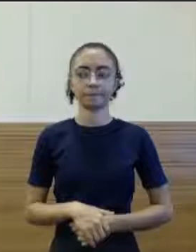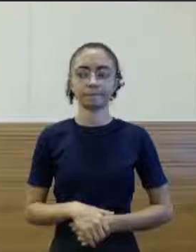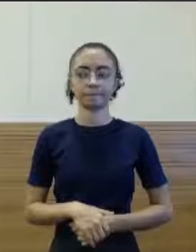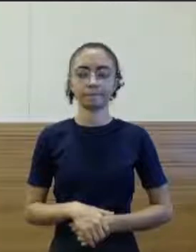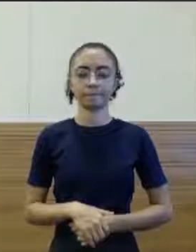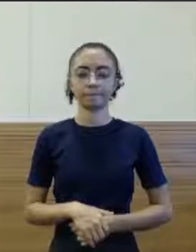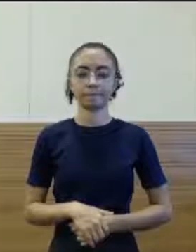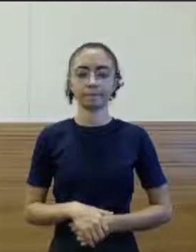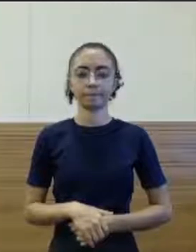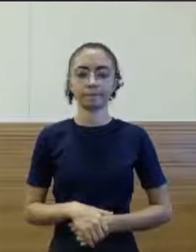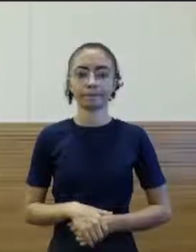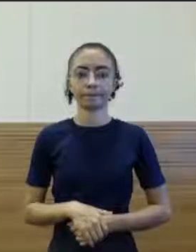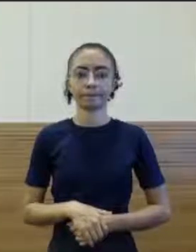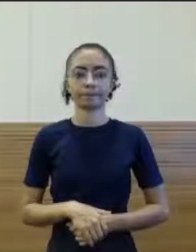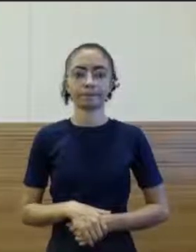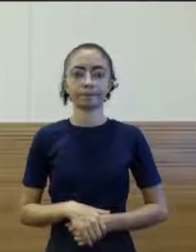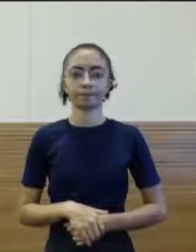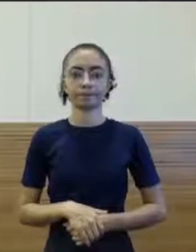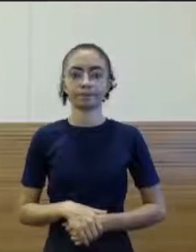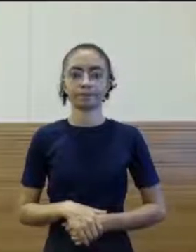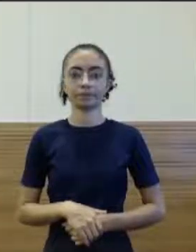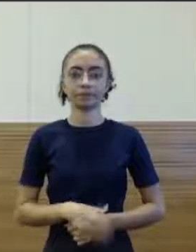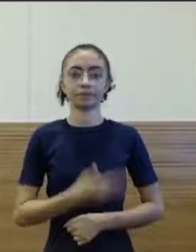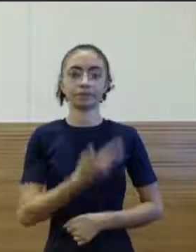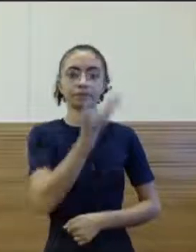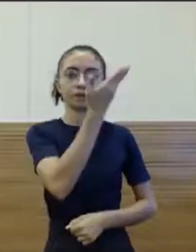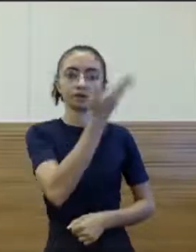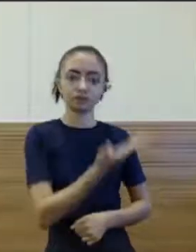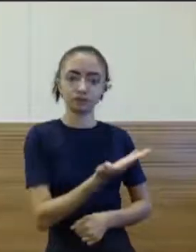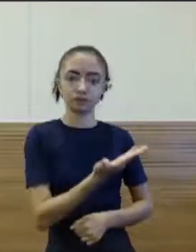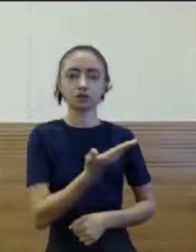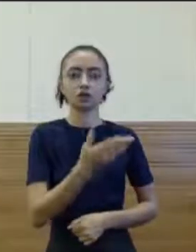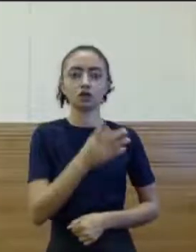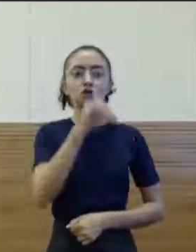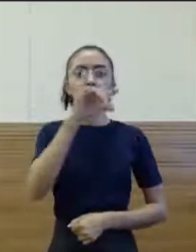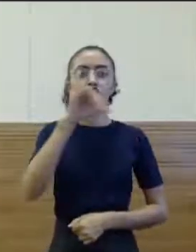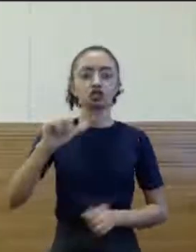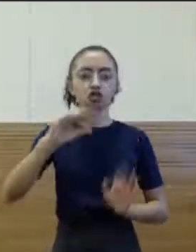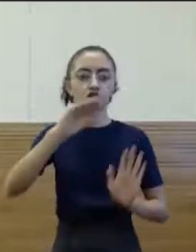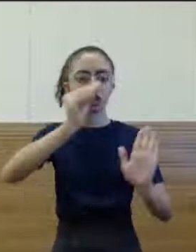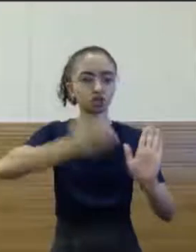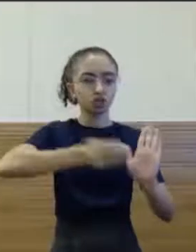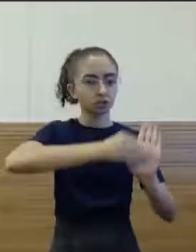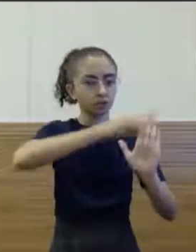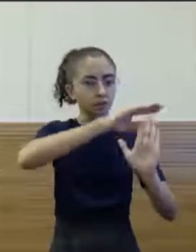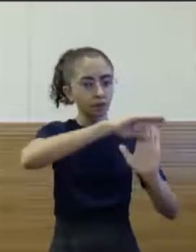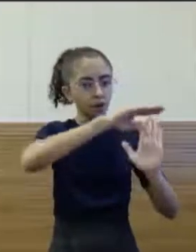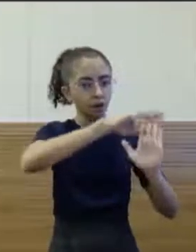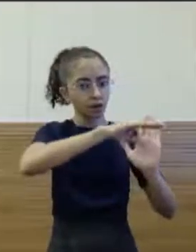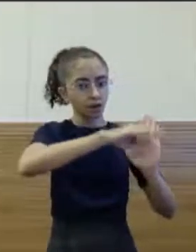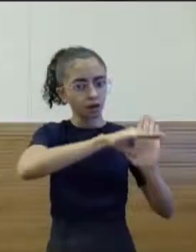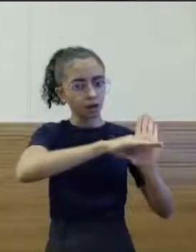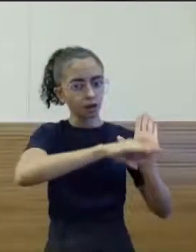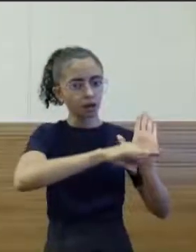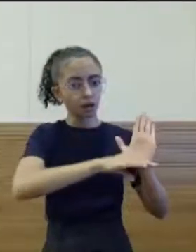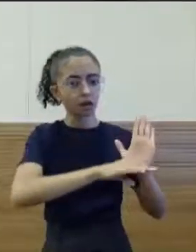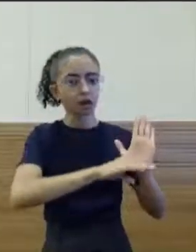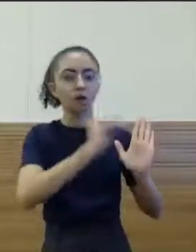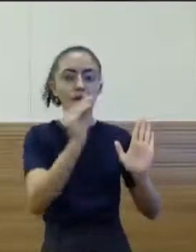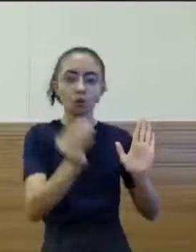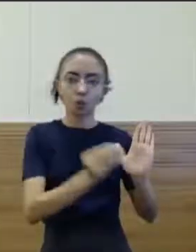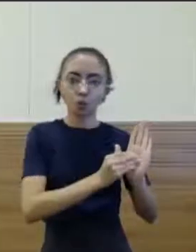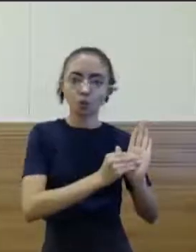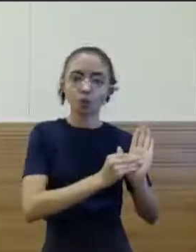Y bueno, estos son de Well, nuestra agenda. Those are next steps to include exclusive breastfeeding